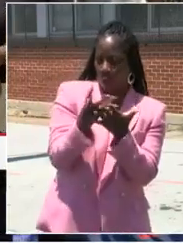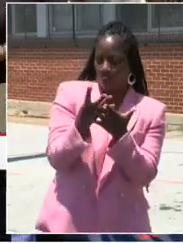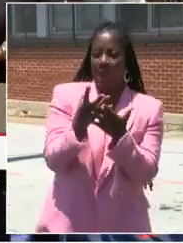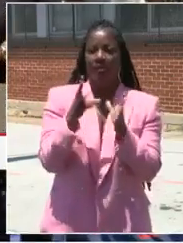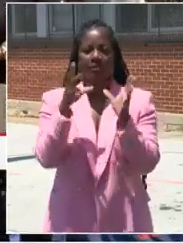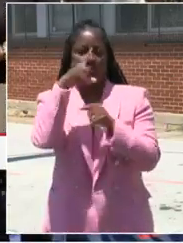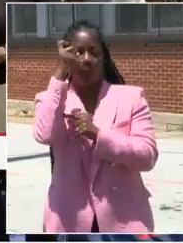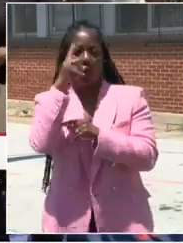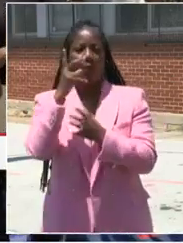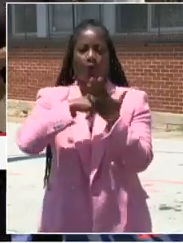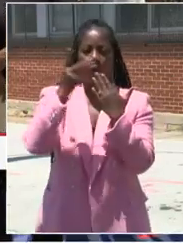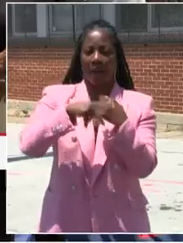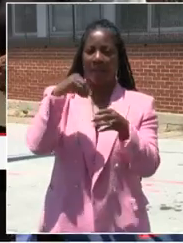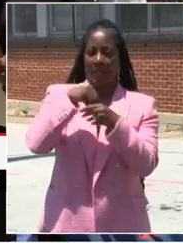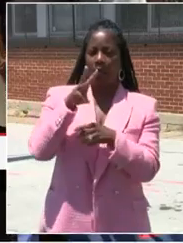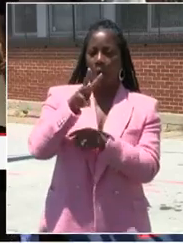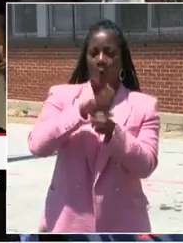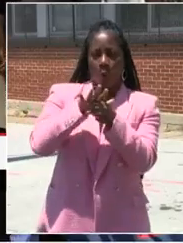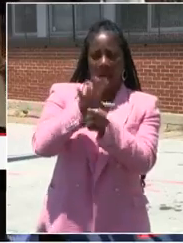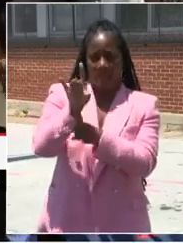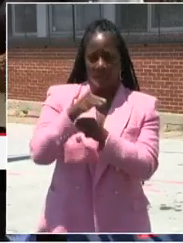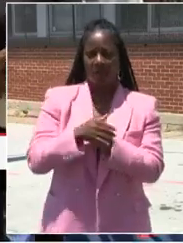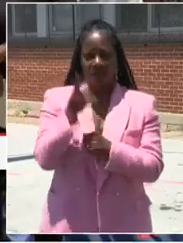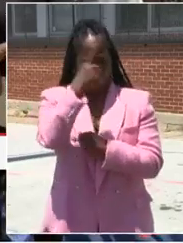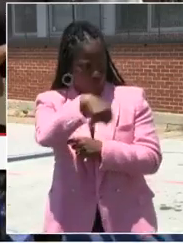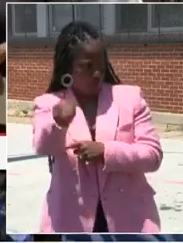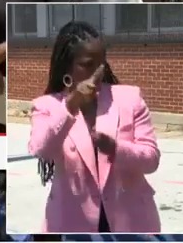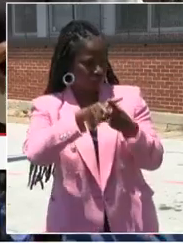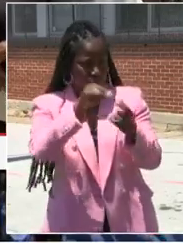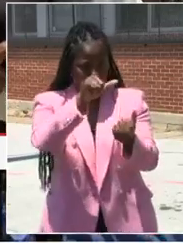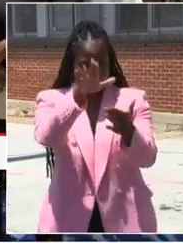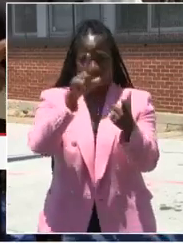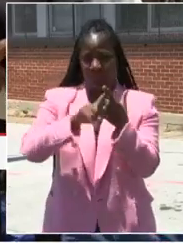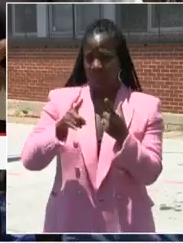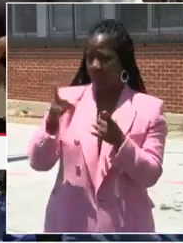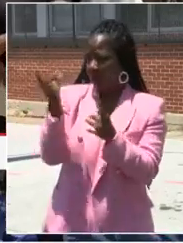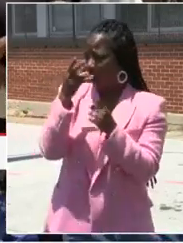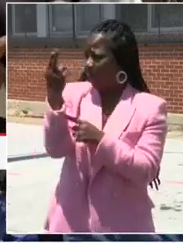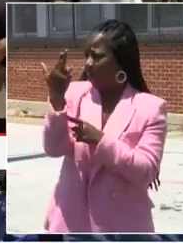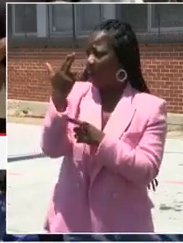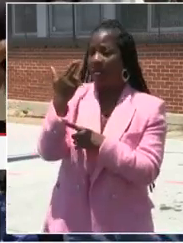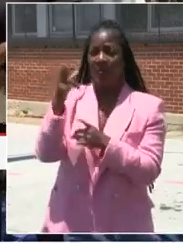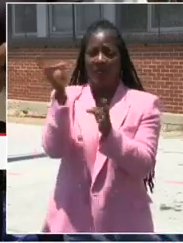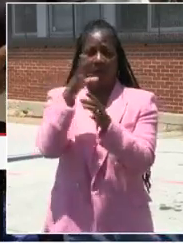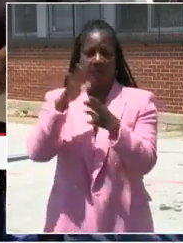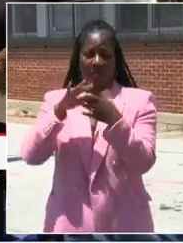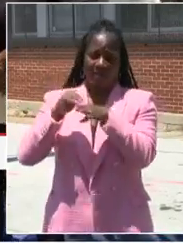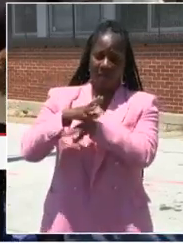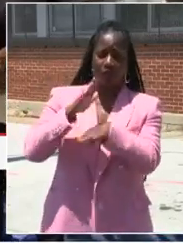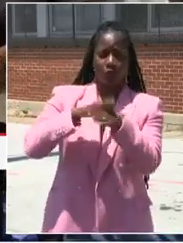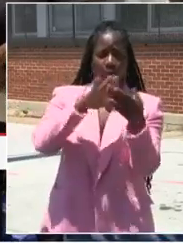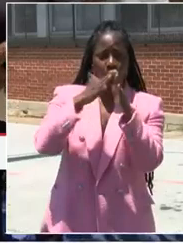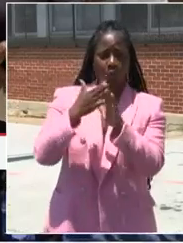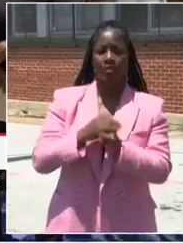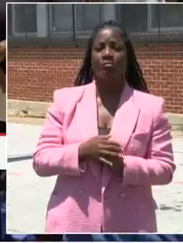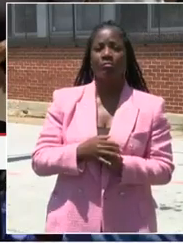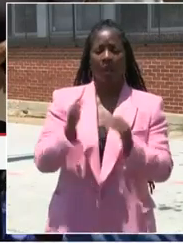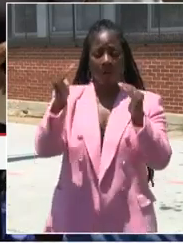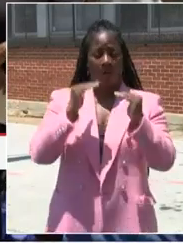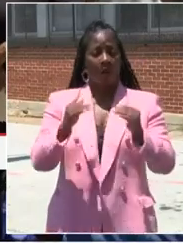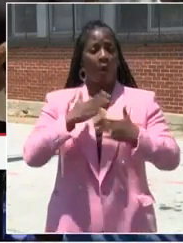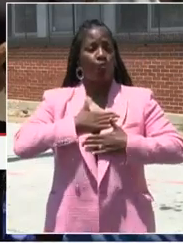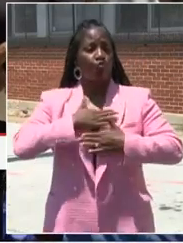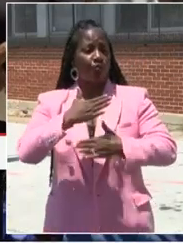in Ward 8 for youth to address gun violence and its effects on the community. Breathing for Change to offer